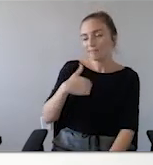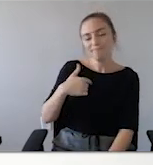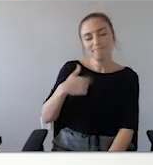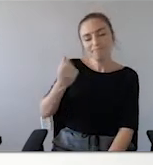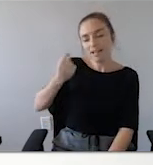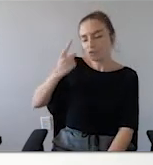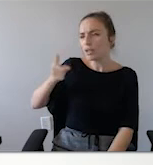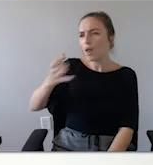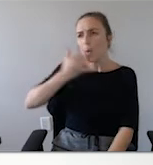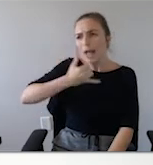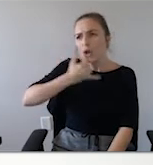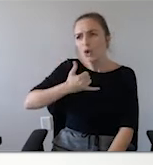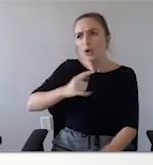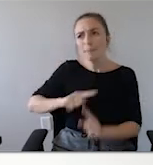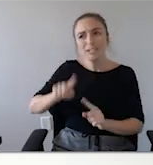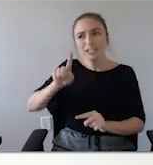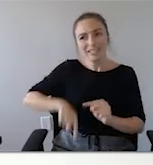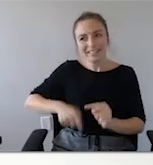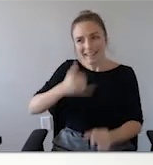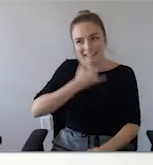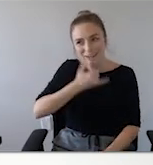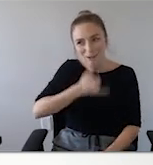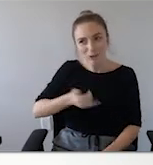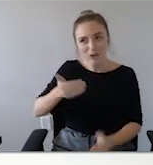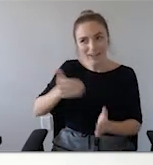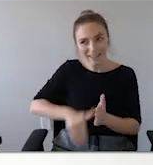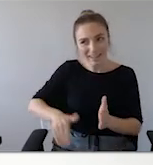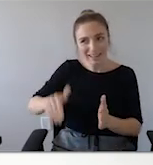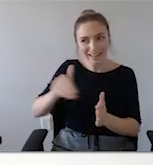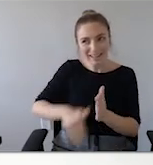can't make those kind of errors because now